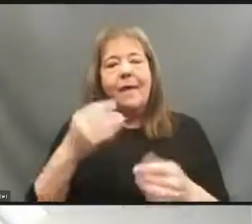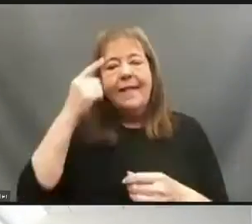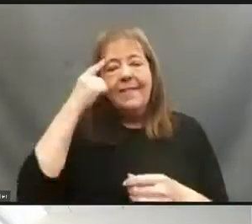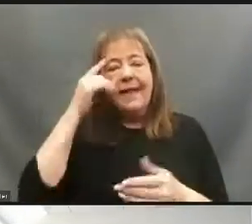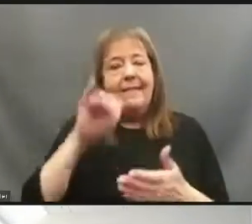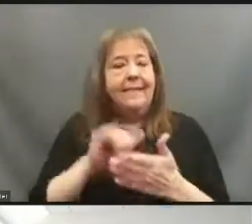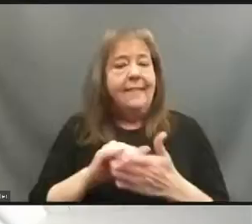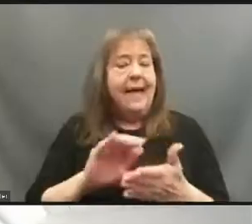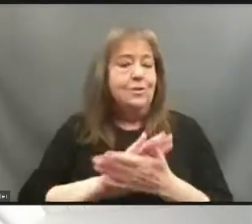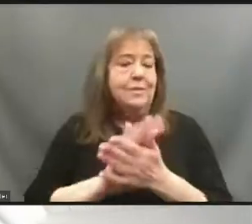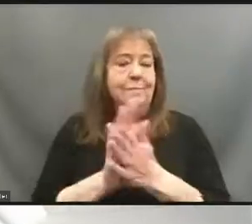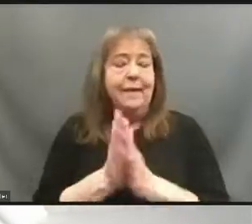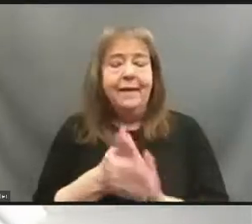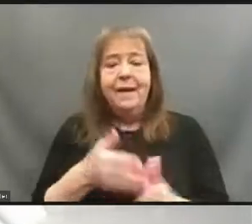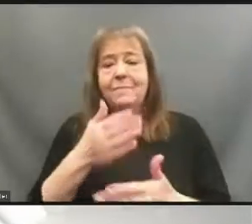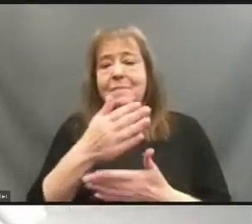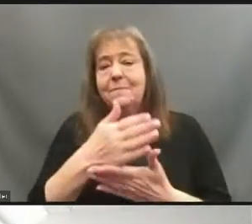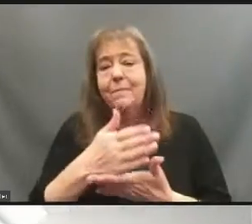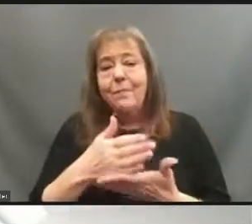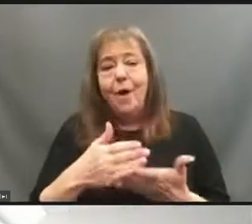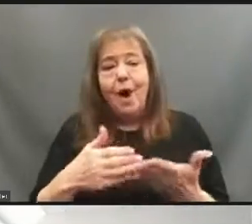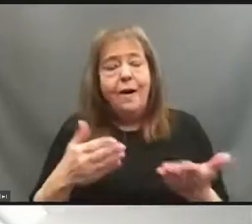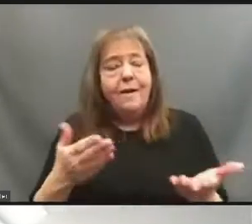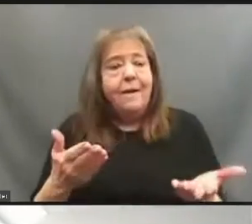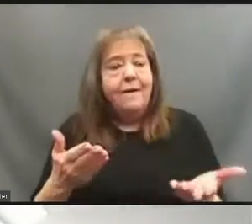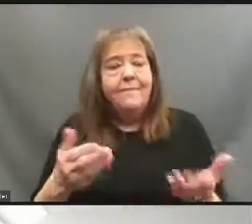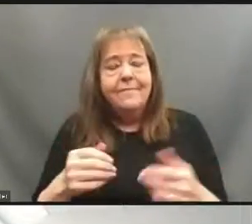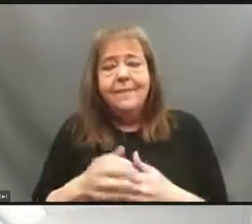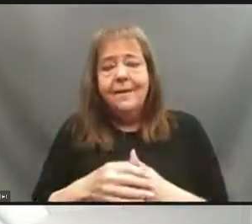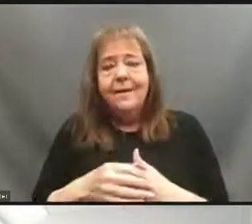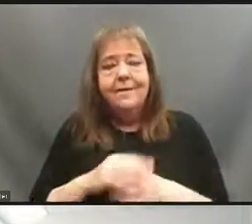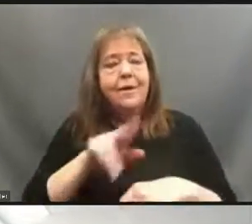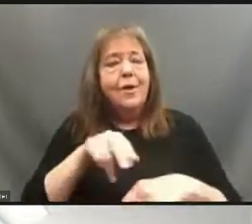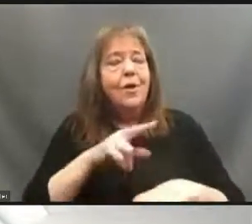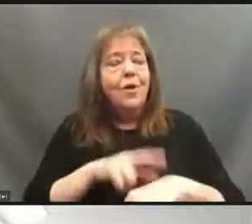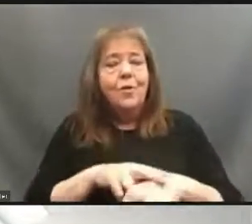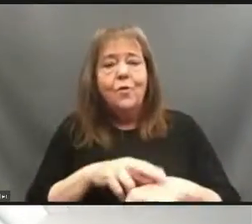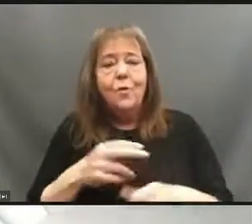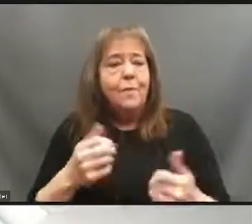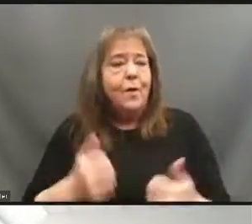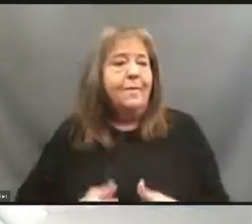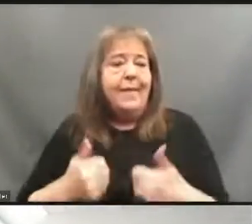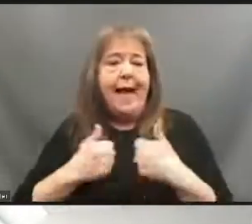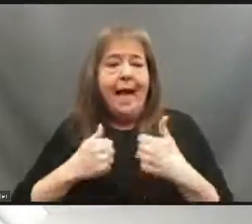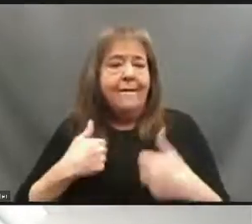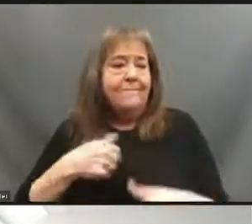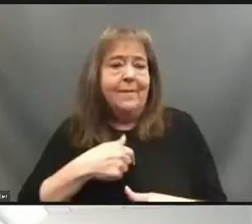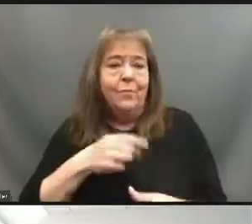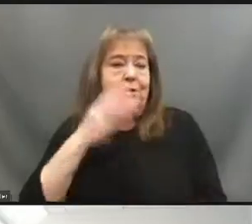becomes just part of the pantheon of viruses that we deal with every year.